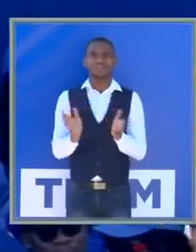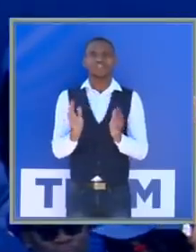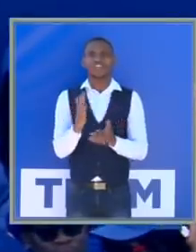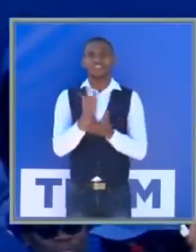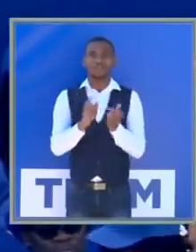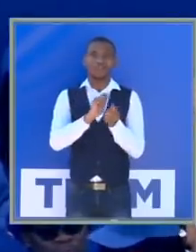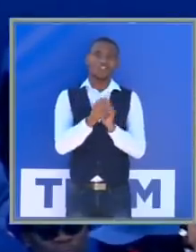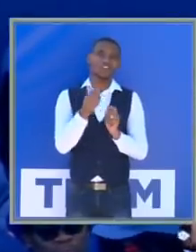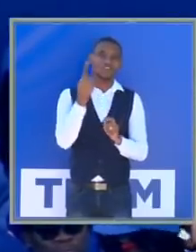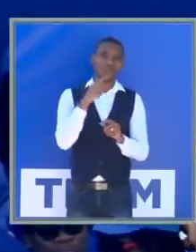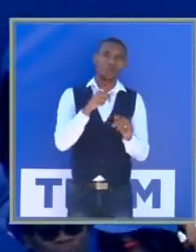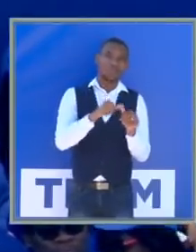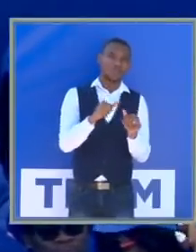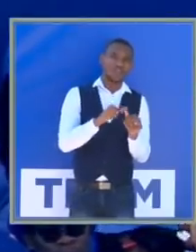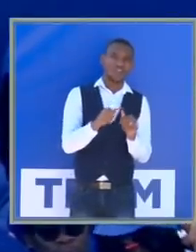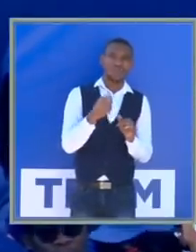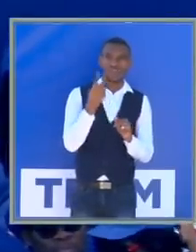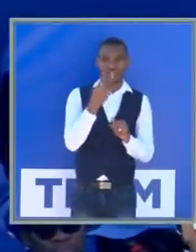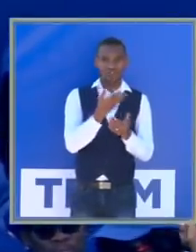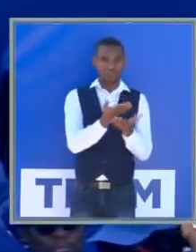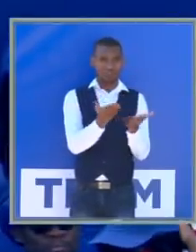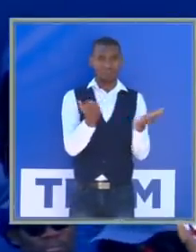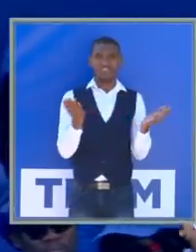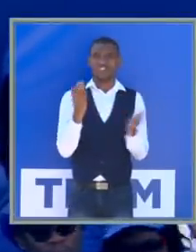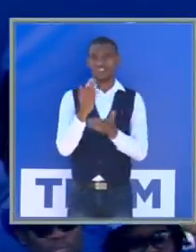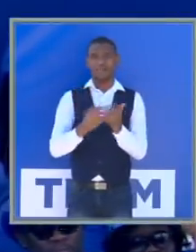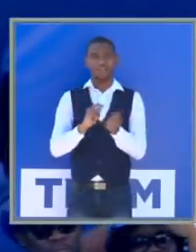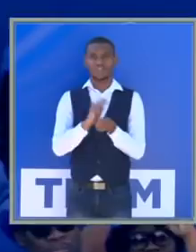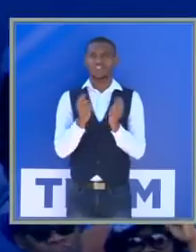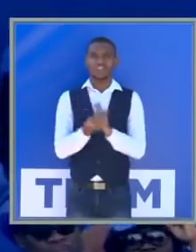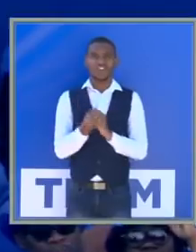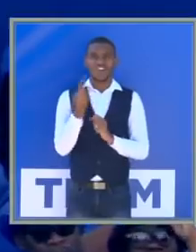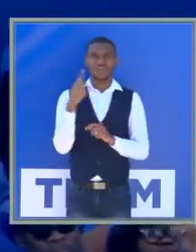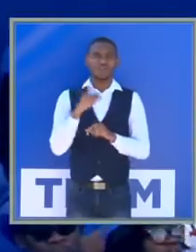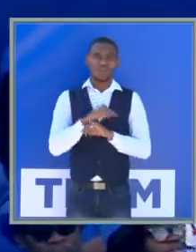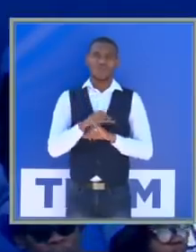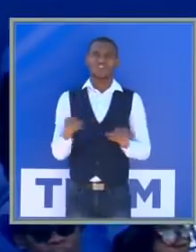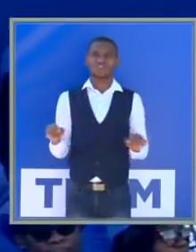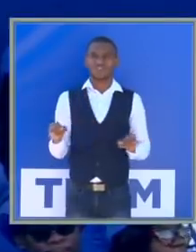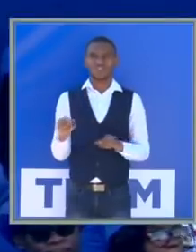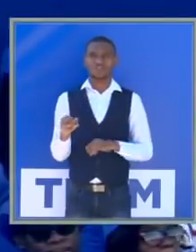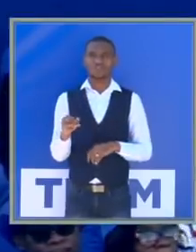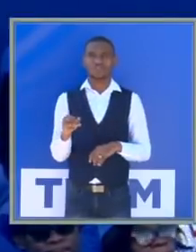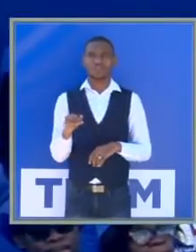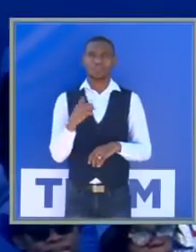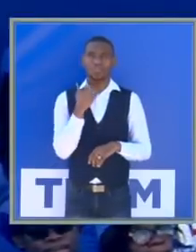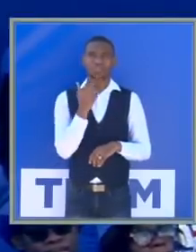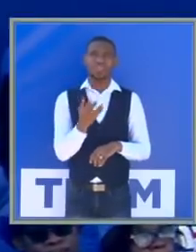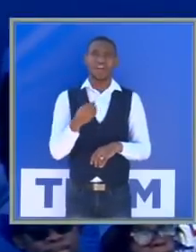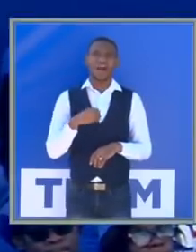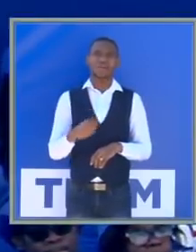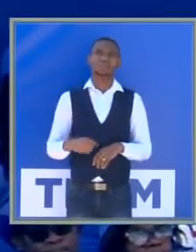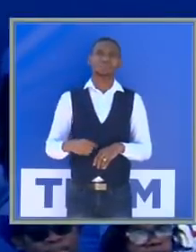for the better, and this is what I see before me. And some, they've changed for the worse. I'm really proud of the